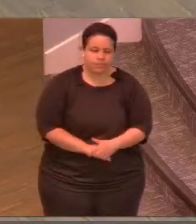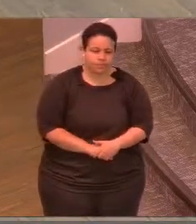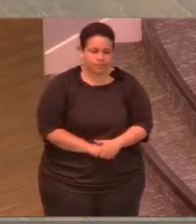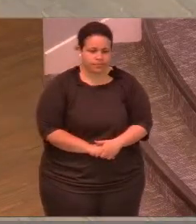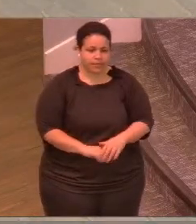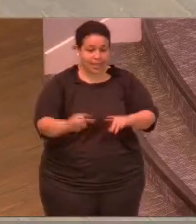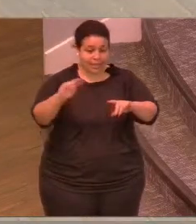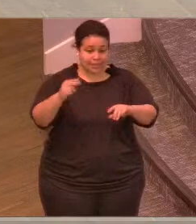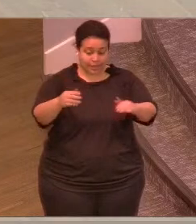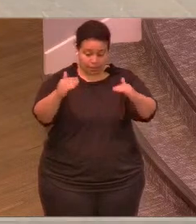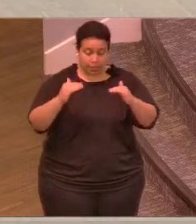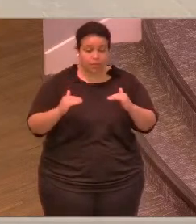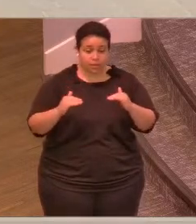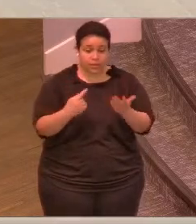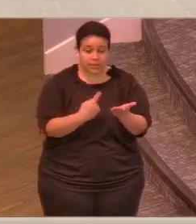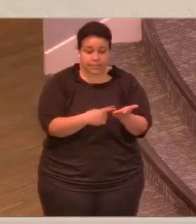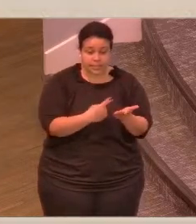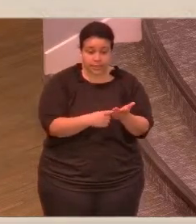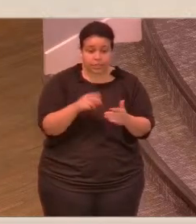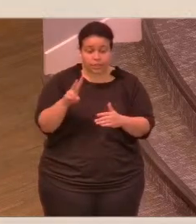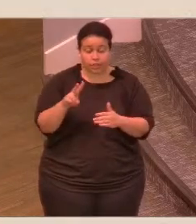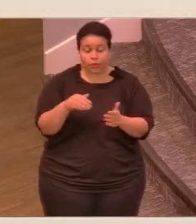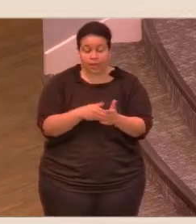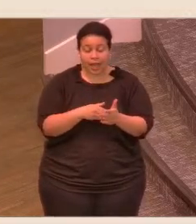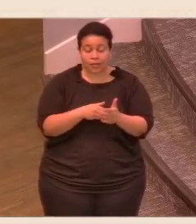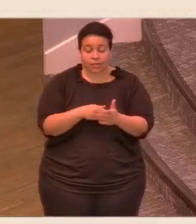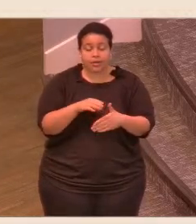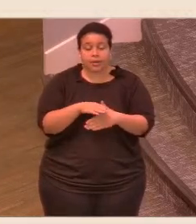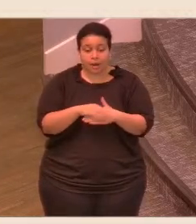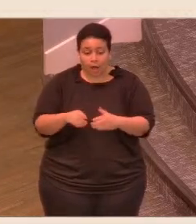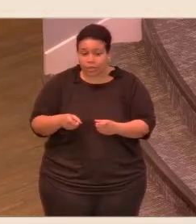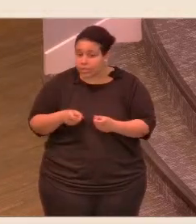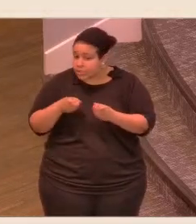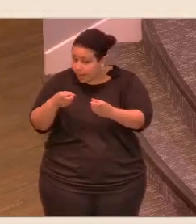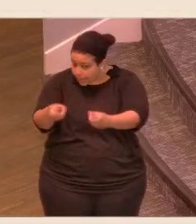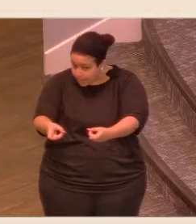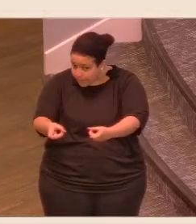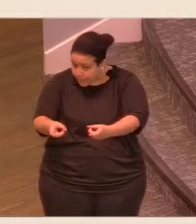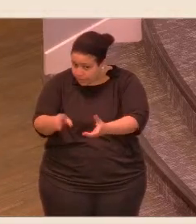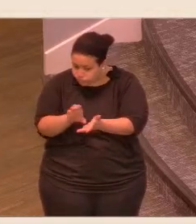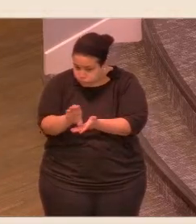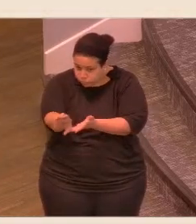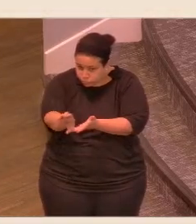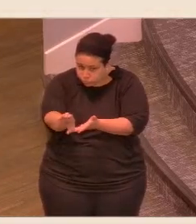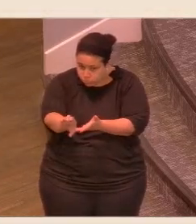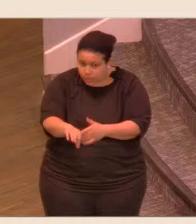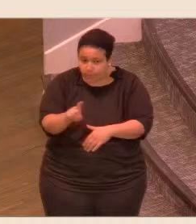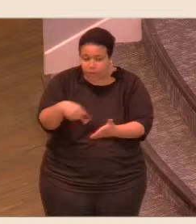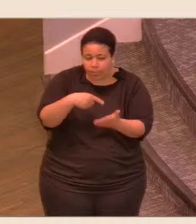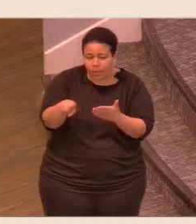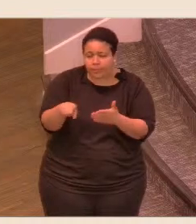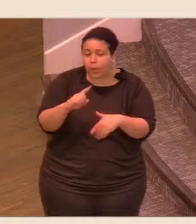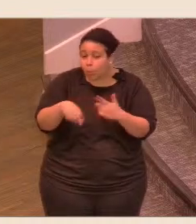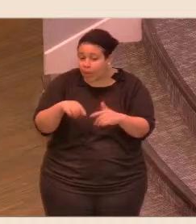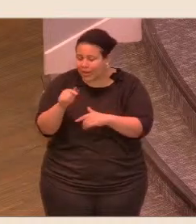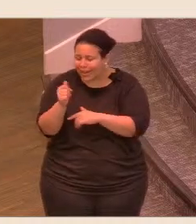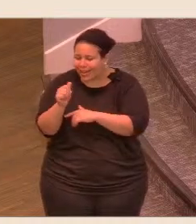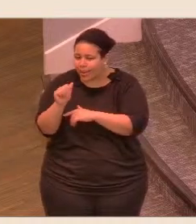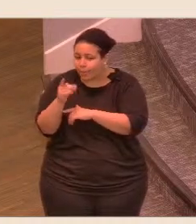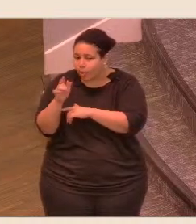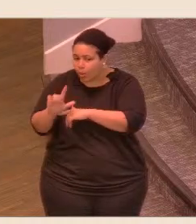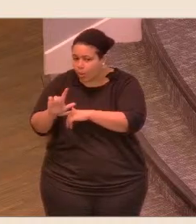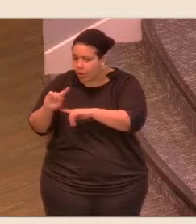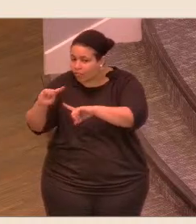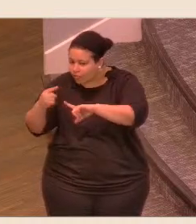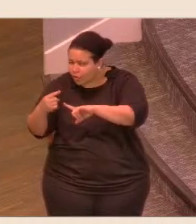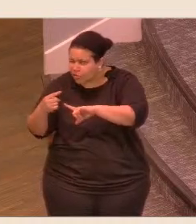Second thing we need to talk about is the $2,000 supplement. We're planning on paying this or distributing it April 1st, which is, I think